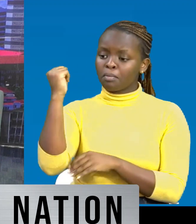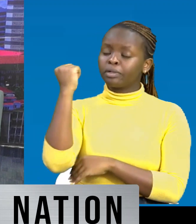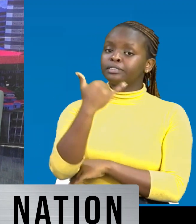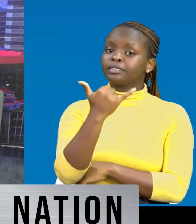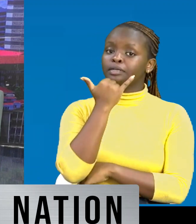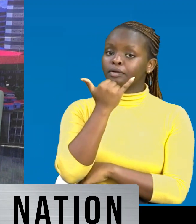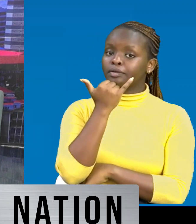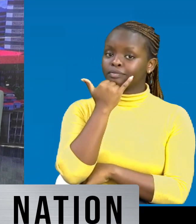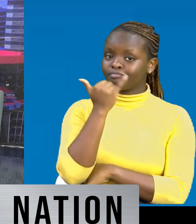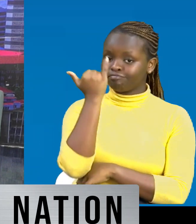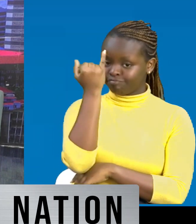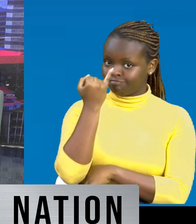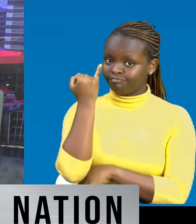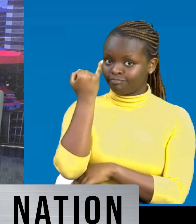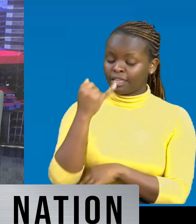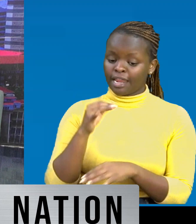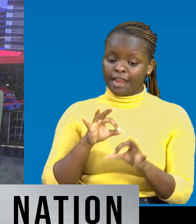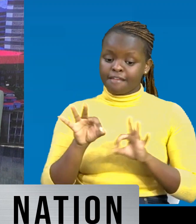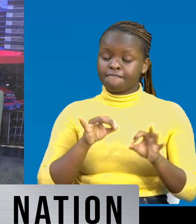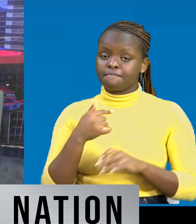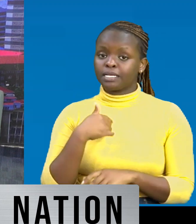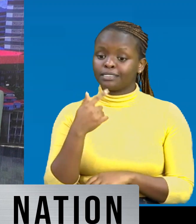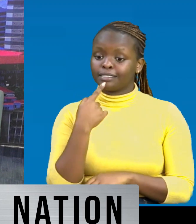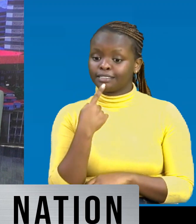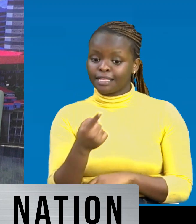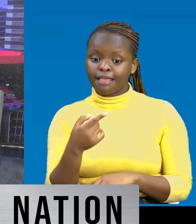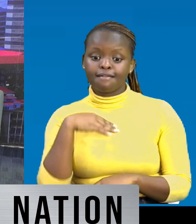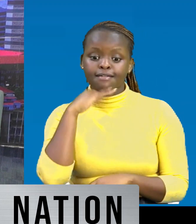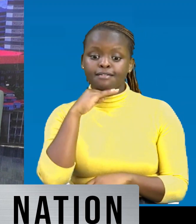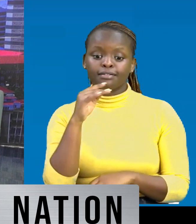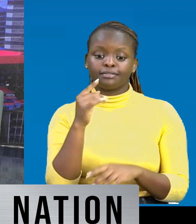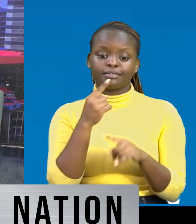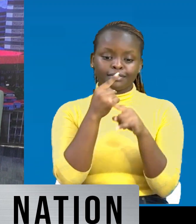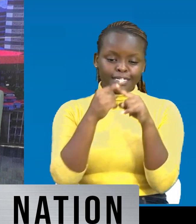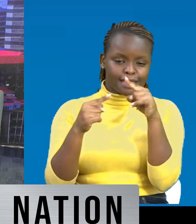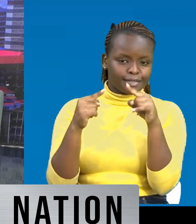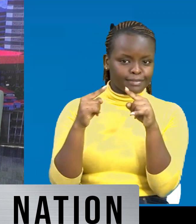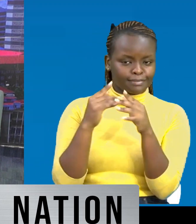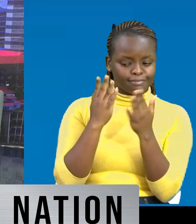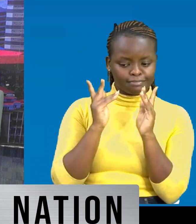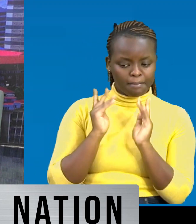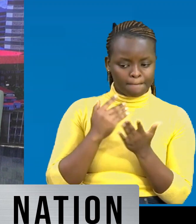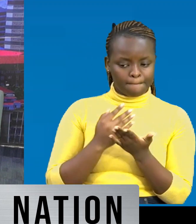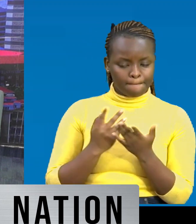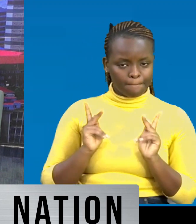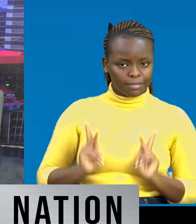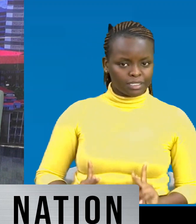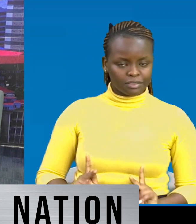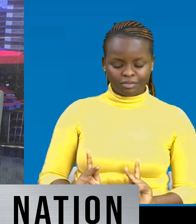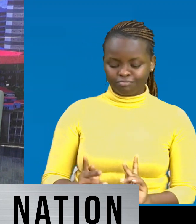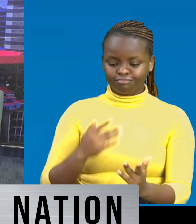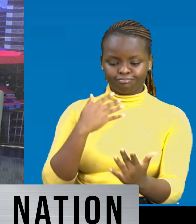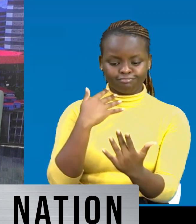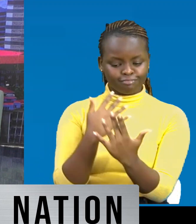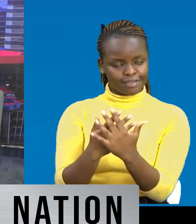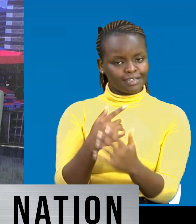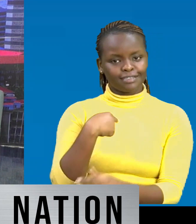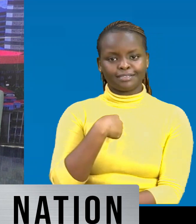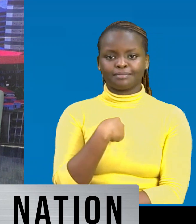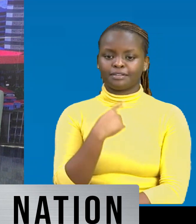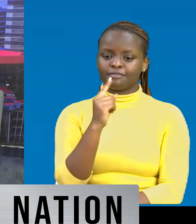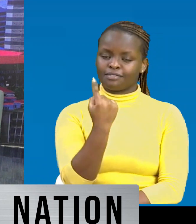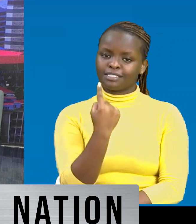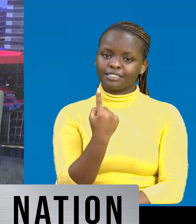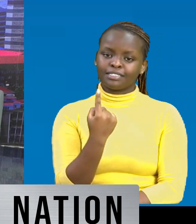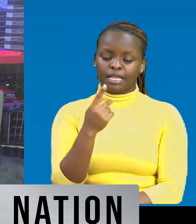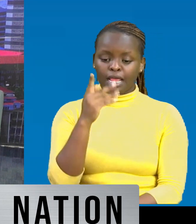wrongly, Jonah, if I say that I've killed someone because of politics, take me in first. Let me go and do a statement on that. Jonah,